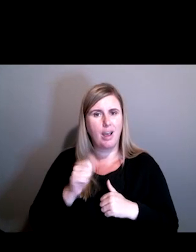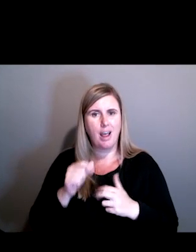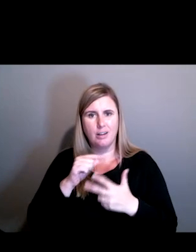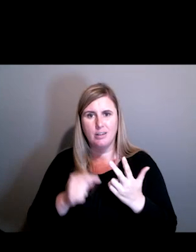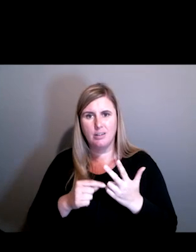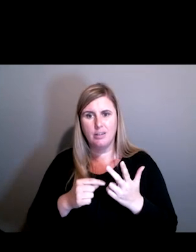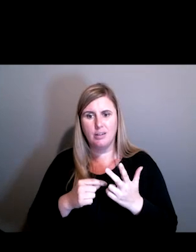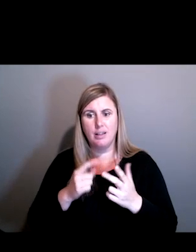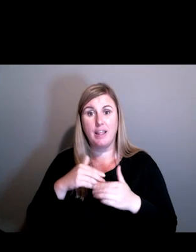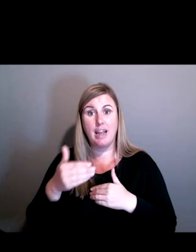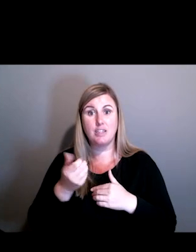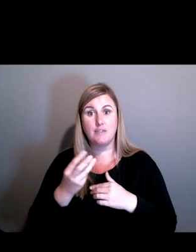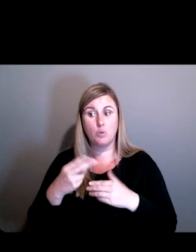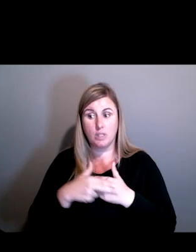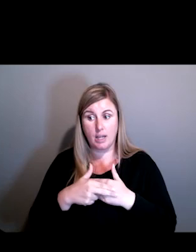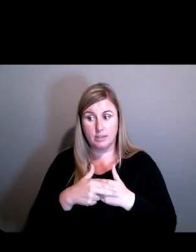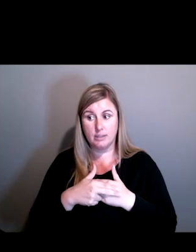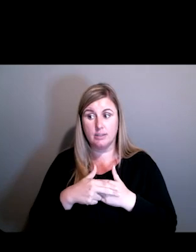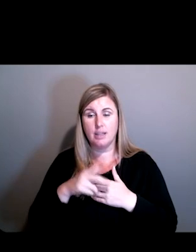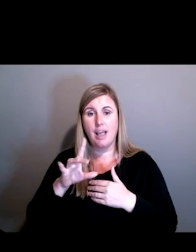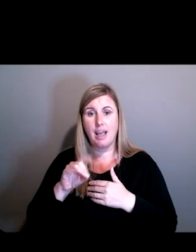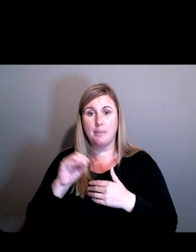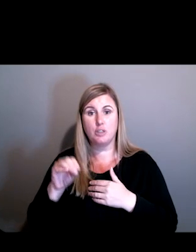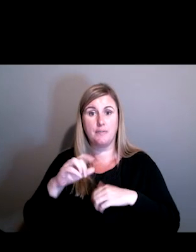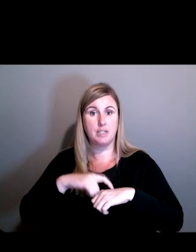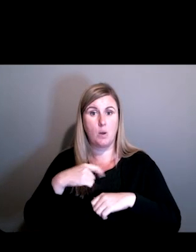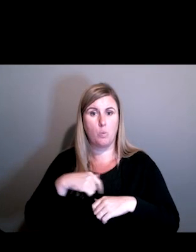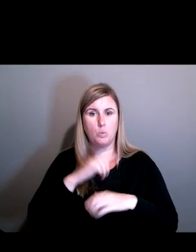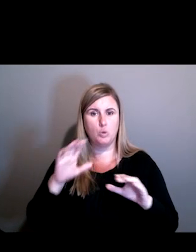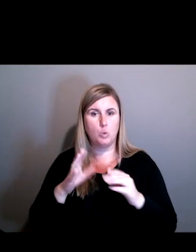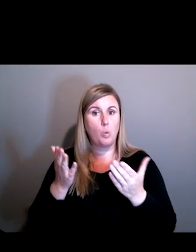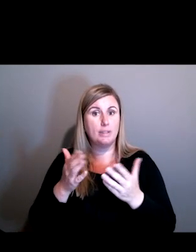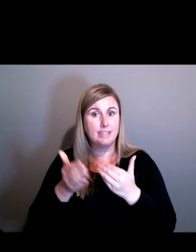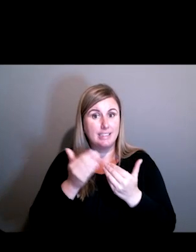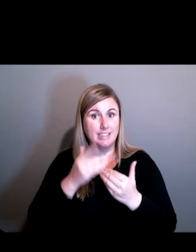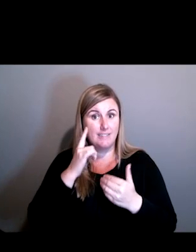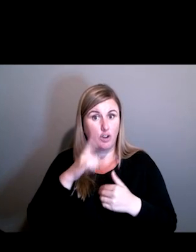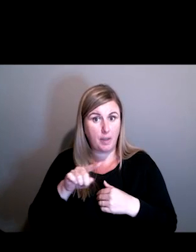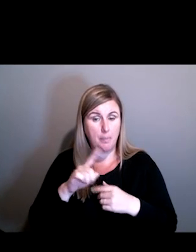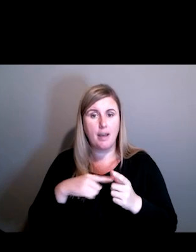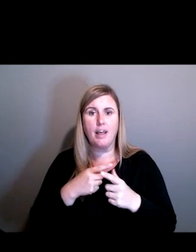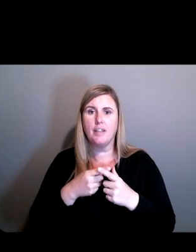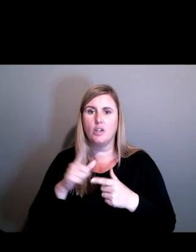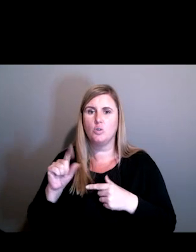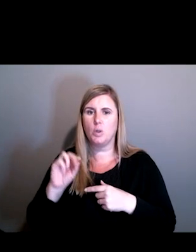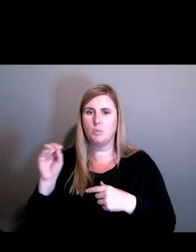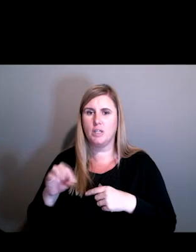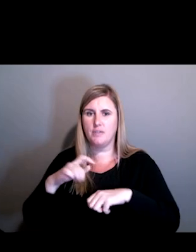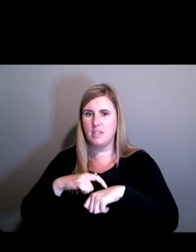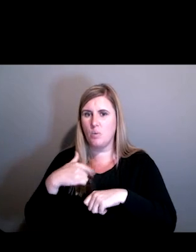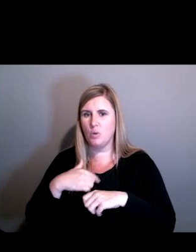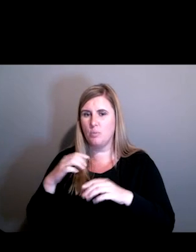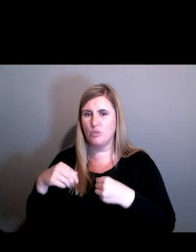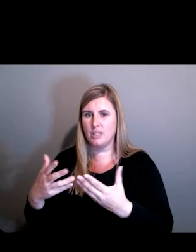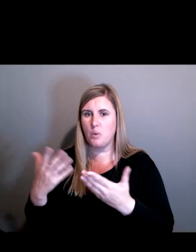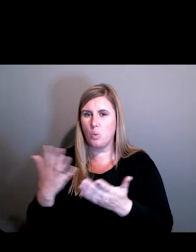these programs I'm talking about in the next couple of slides, 80% of the time we're going to do what's easy for them, and then 20% of the time